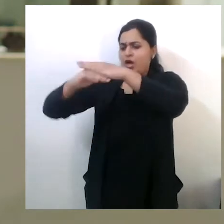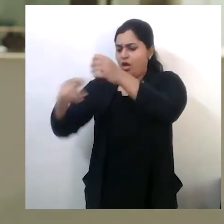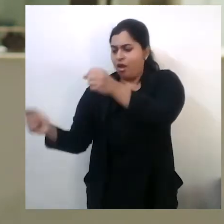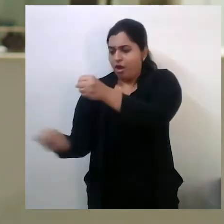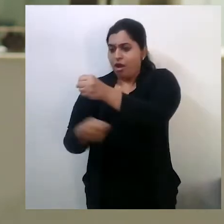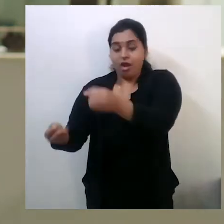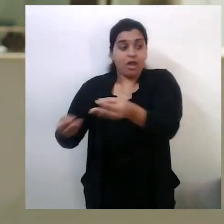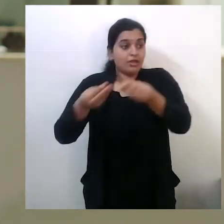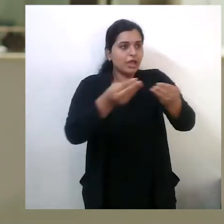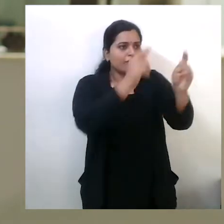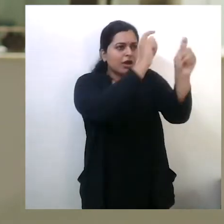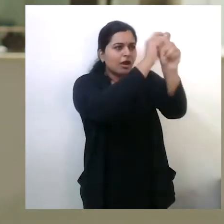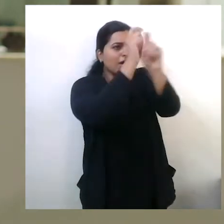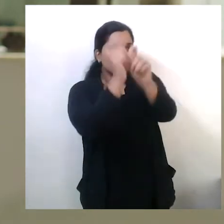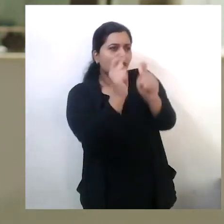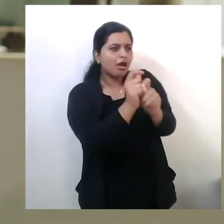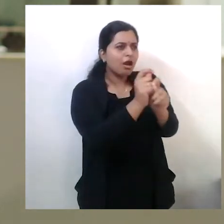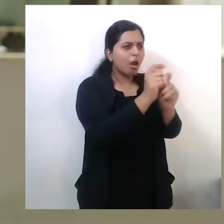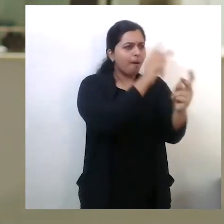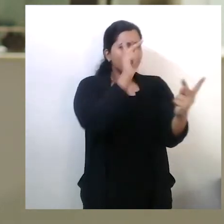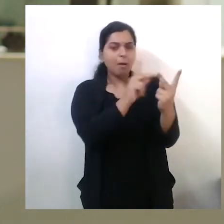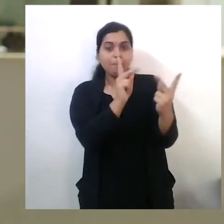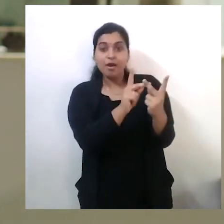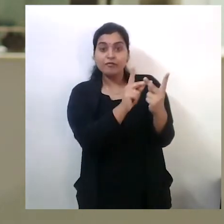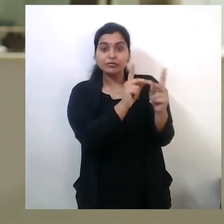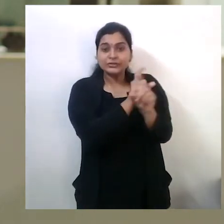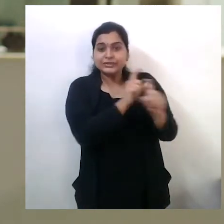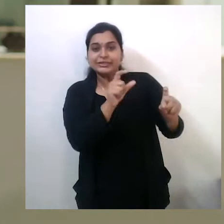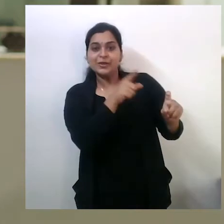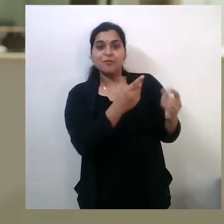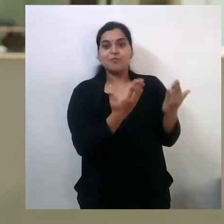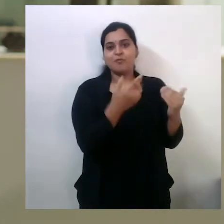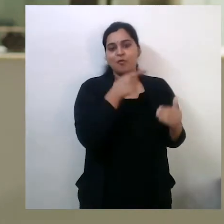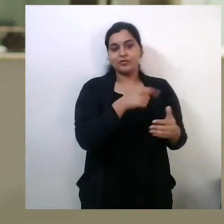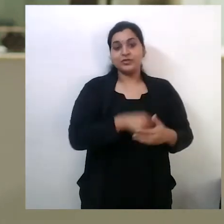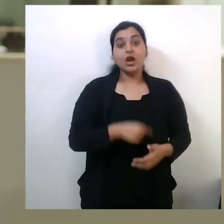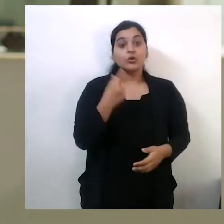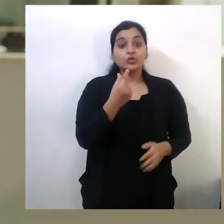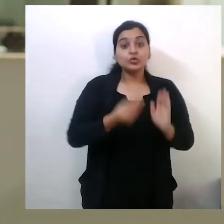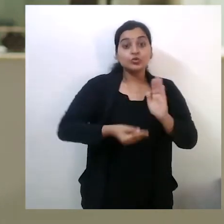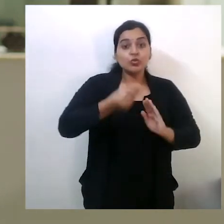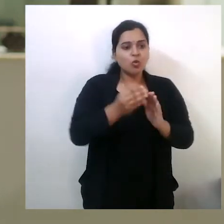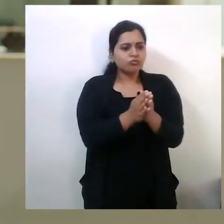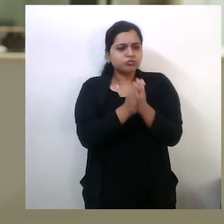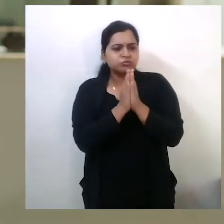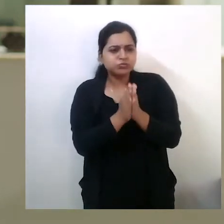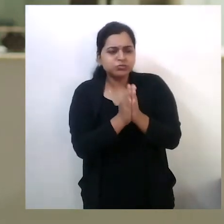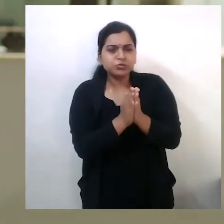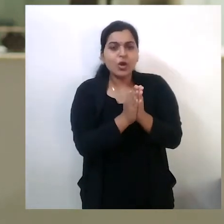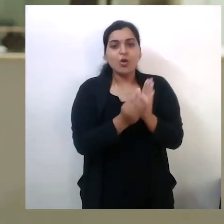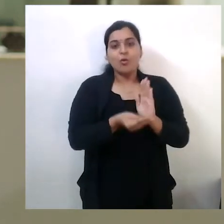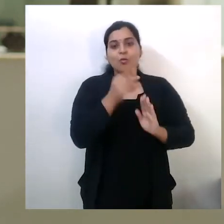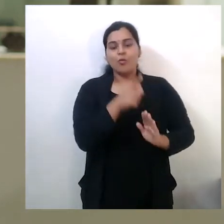helps the artisan to carve it perfectly. While the use of shola pith was reserved for religious purposes, it was only